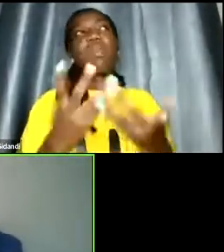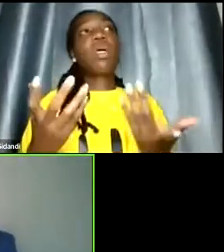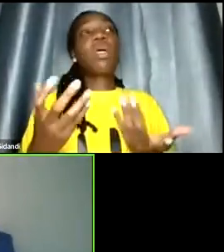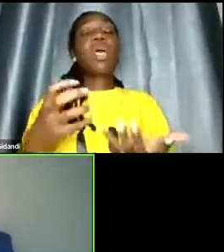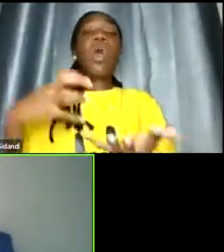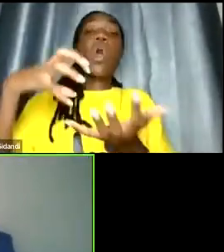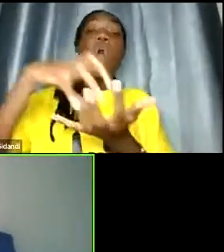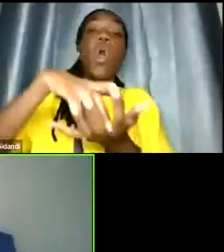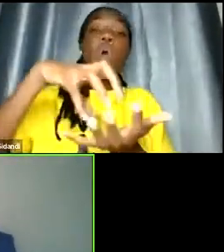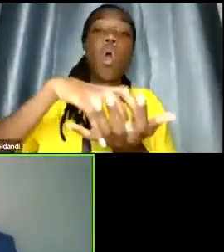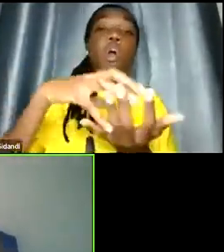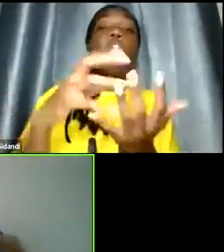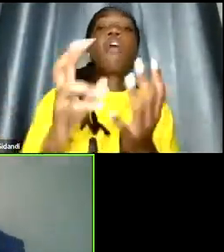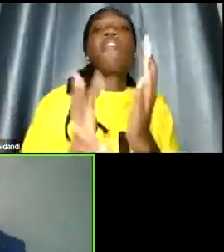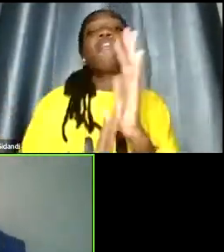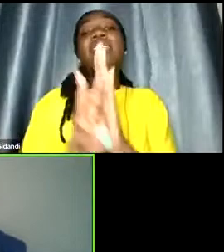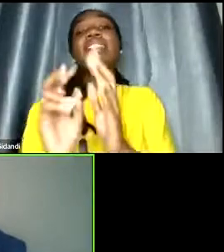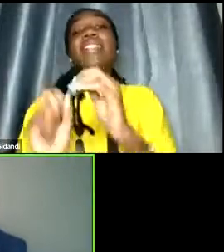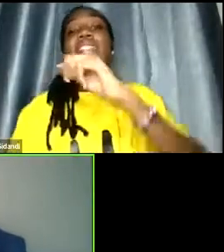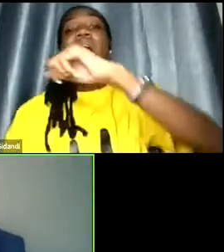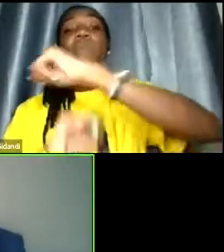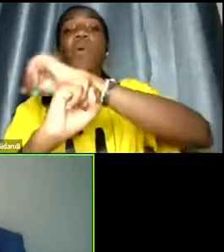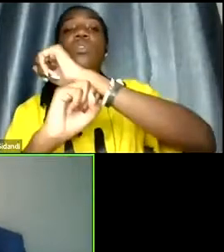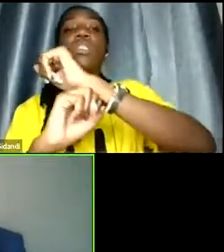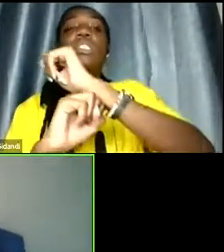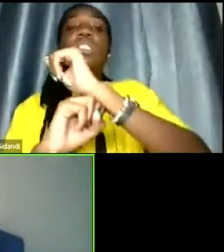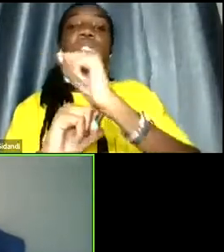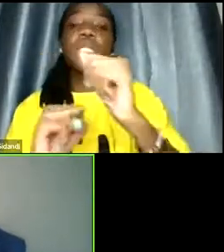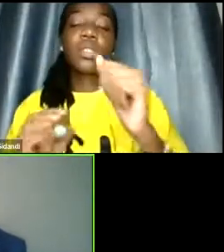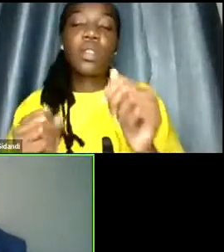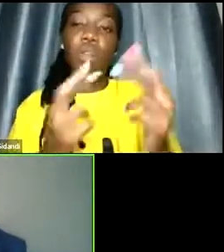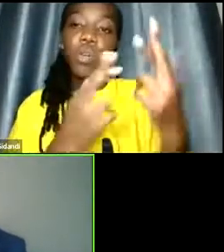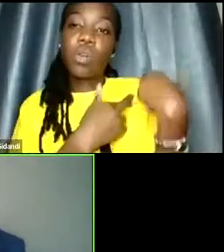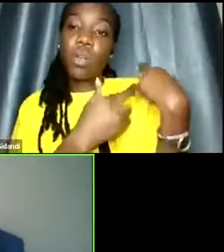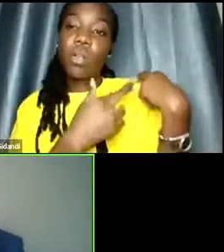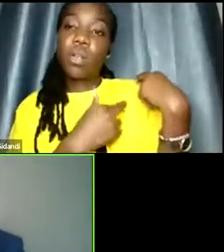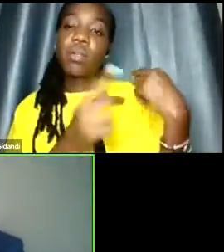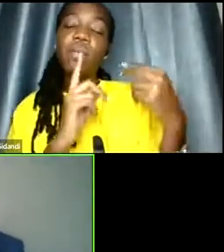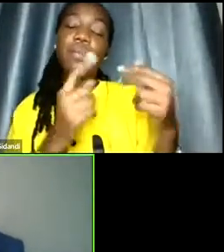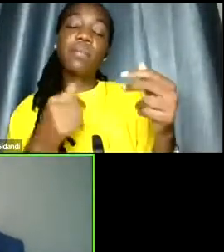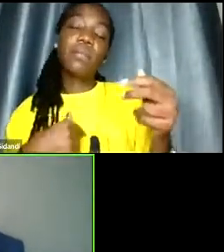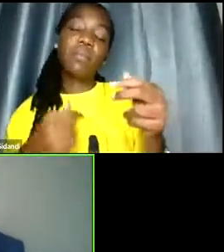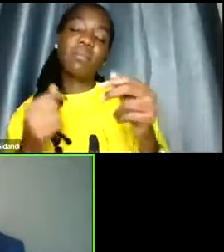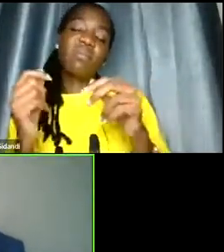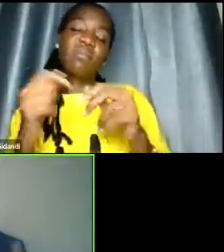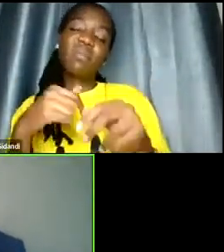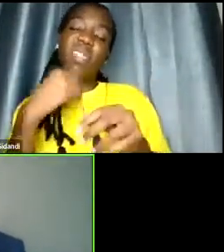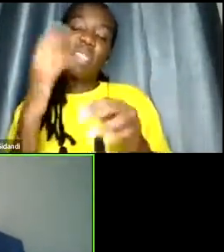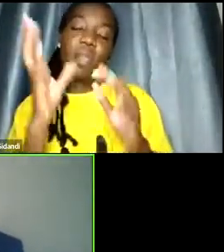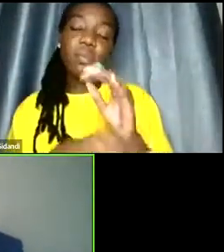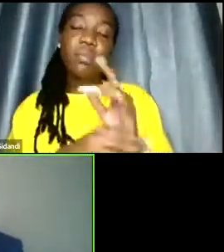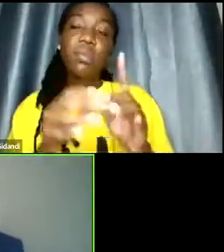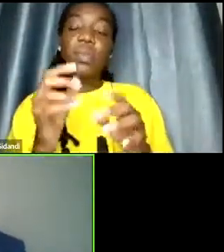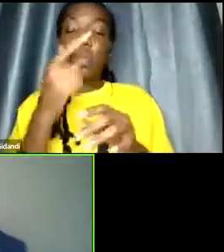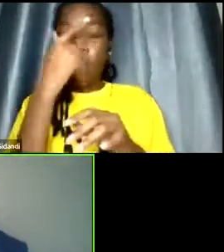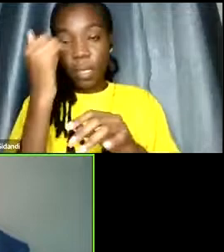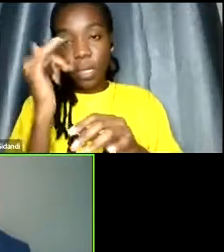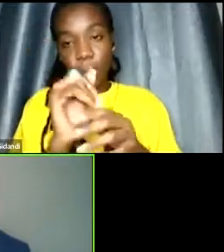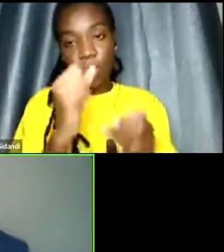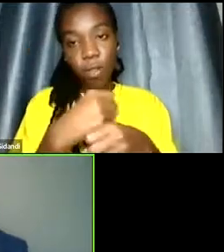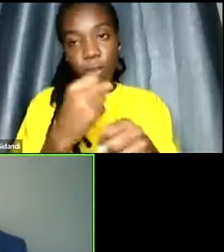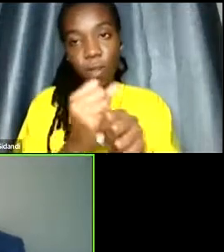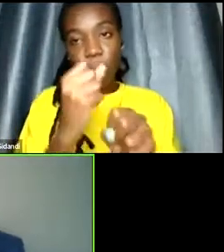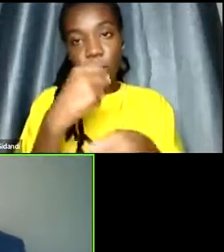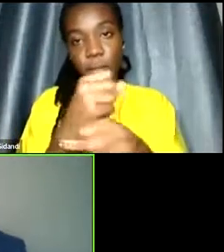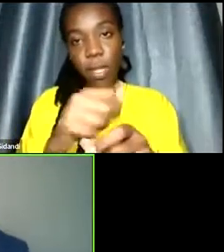versus support roles. I discourage the use of that personally because it can create rifts in the organization and can create silos, and some people